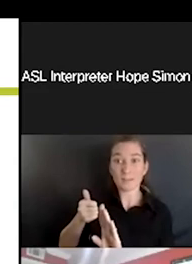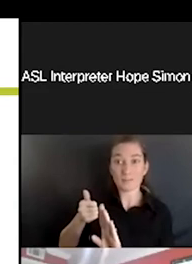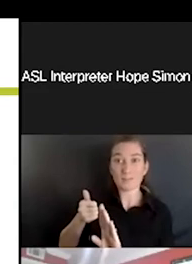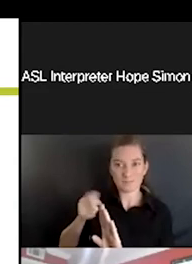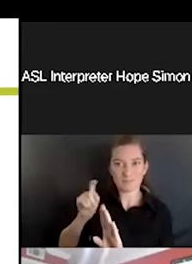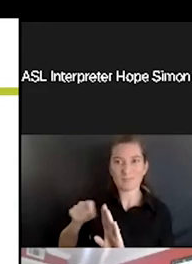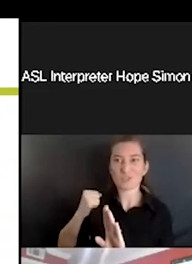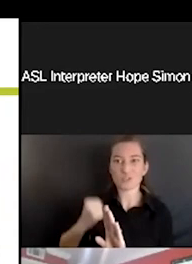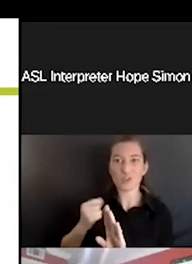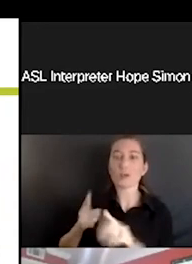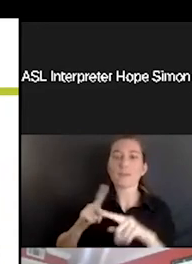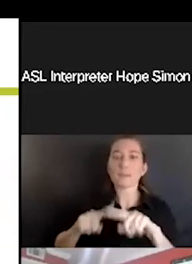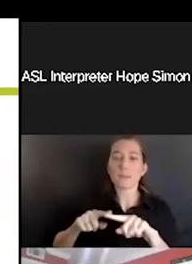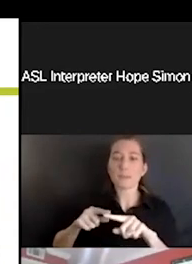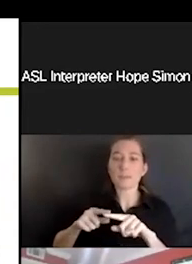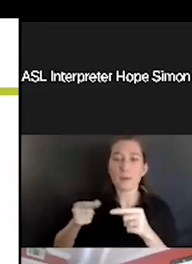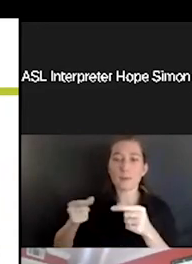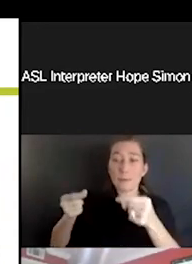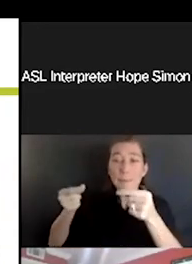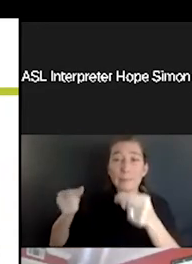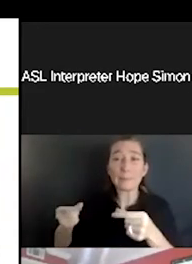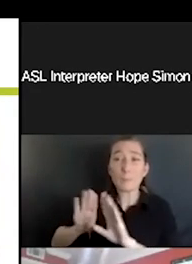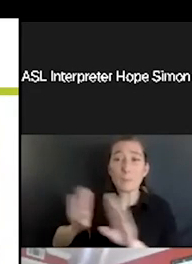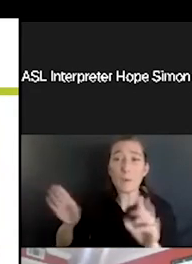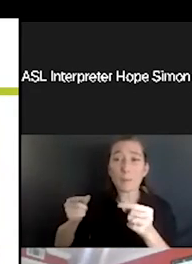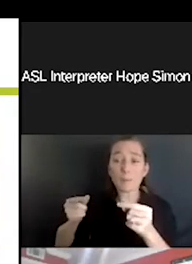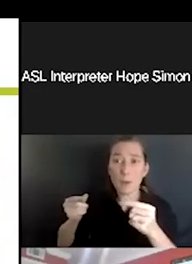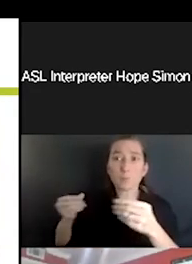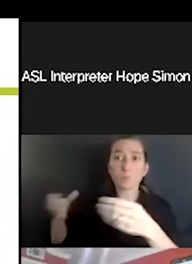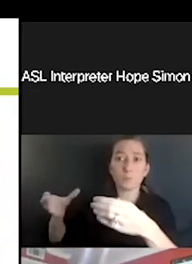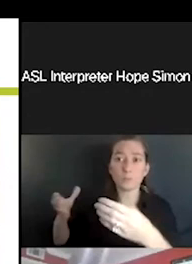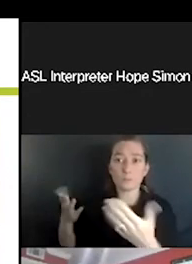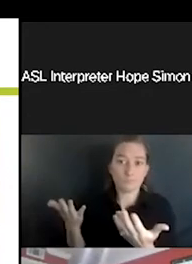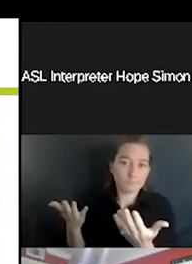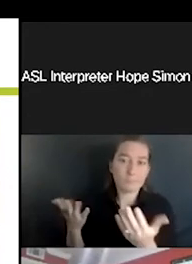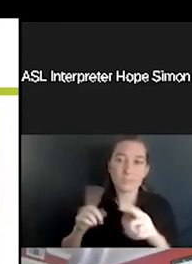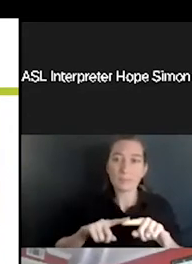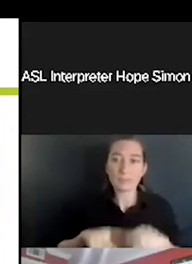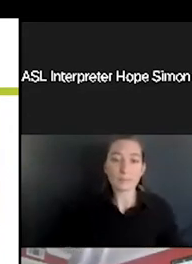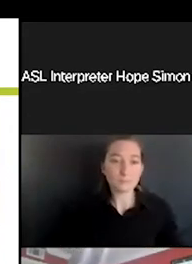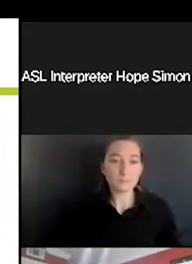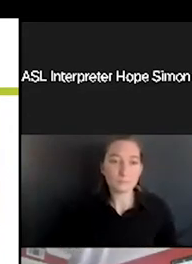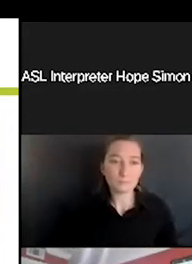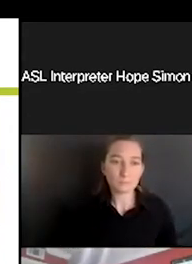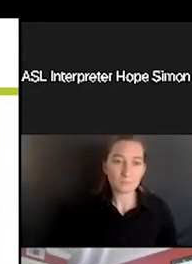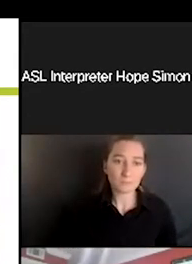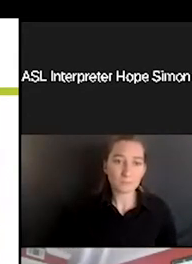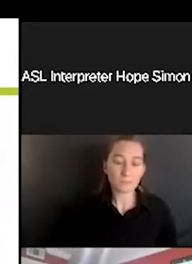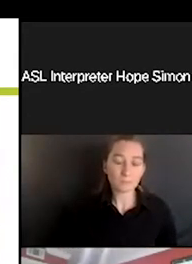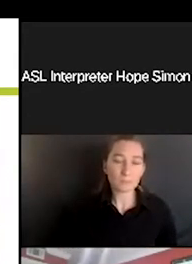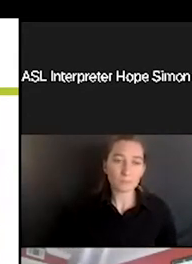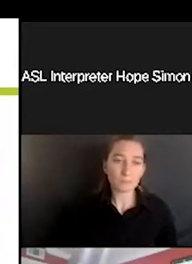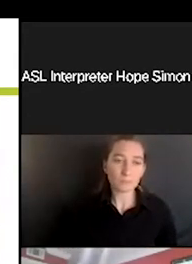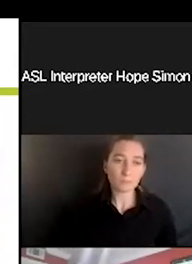wall. So, so those are the vulnerable building types. Those are the buildings that we're really, really concerned about. What I